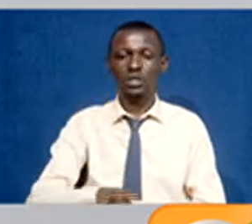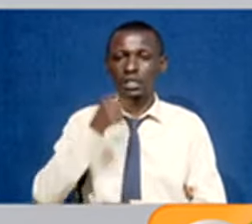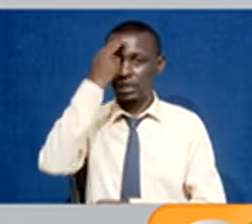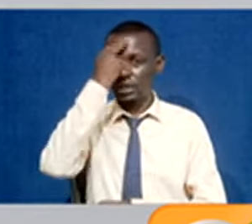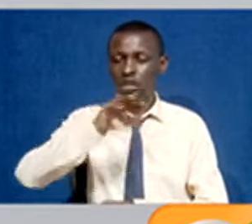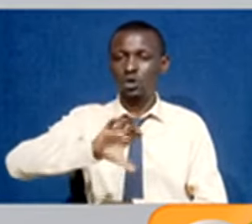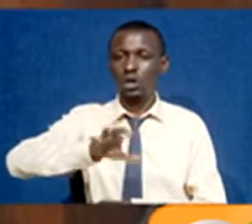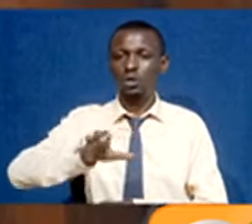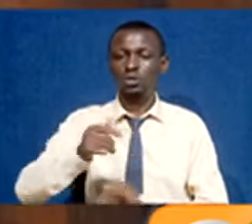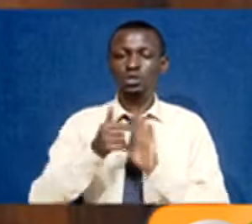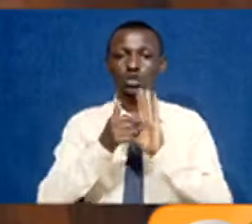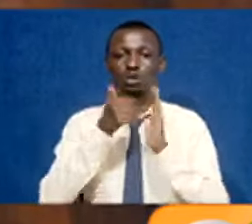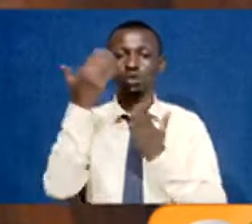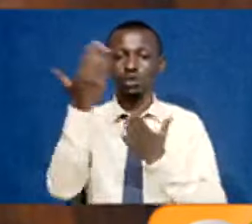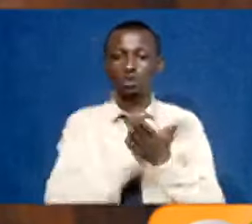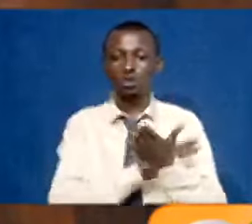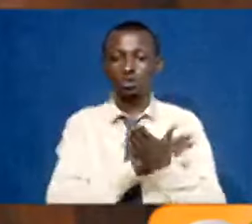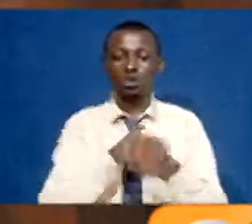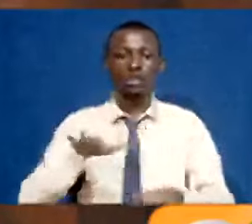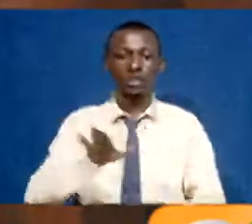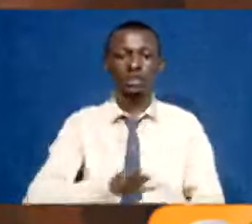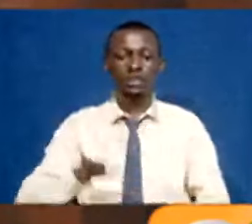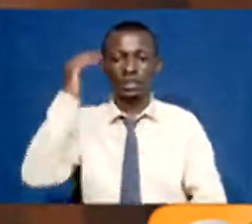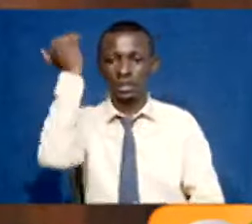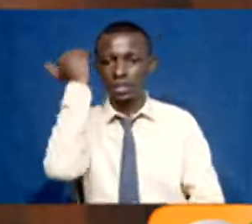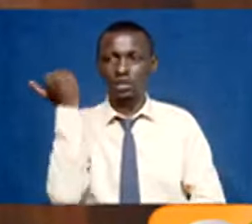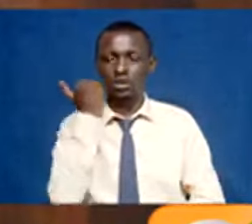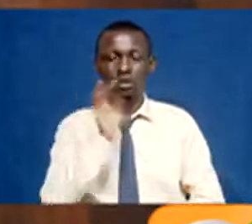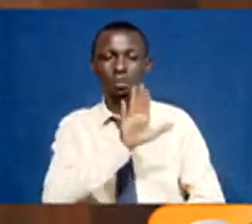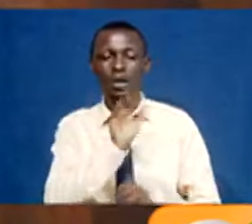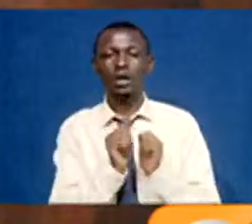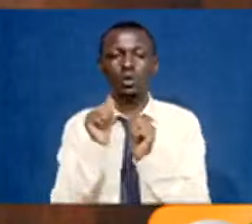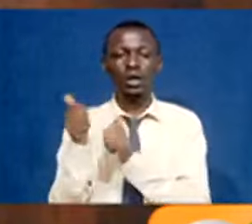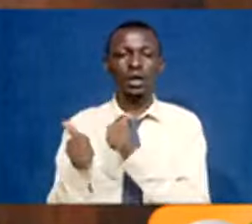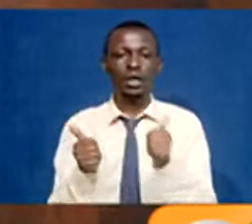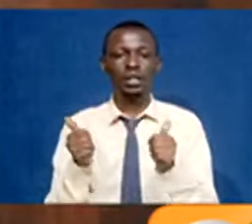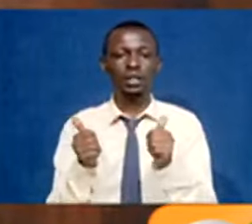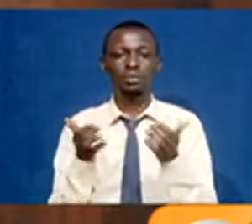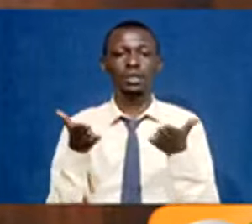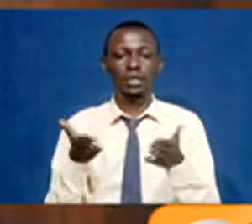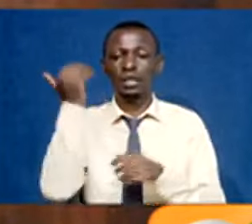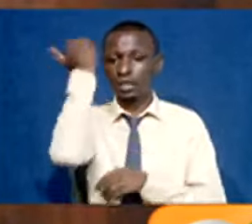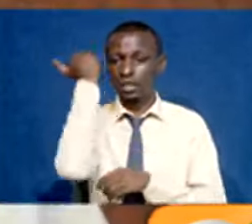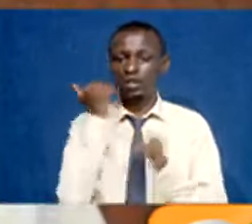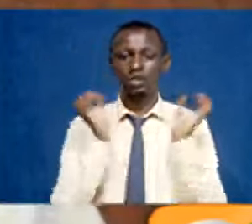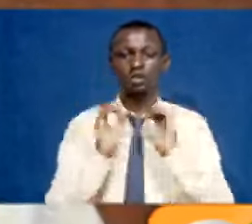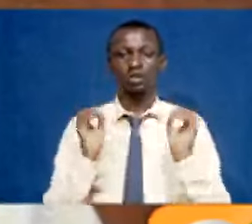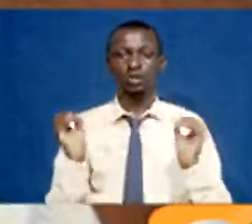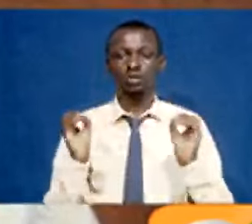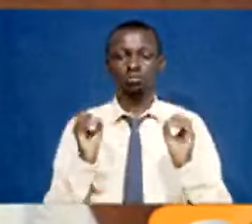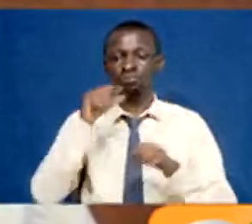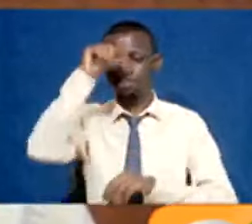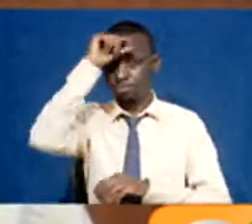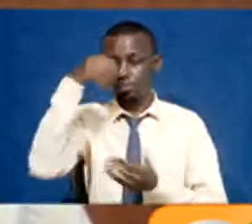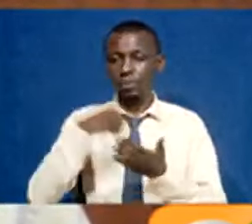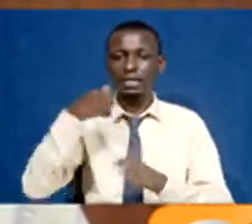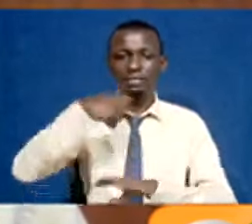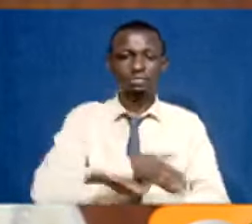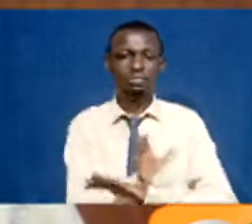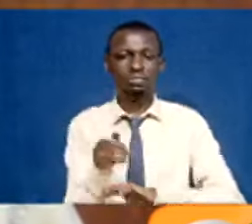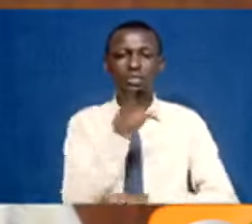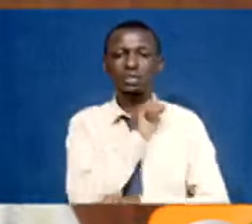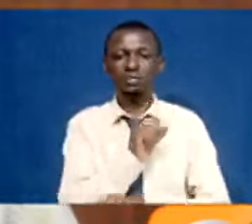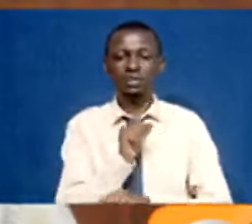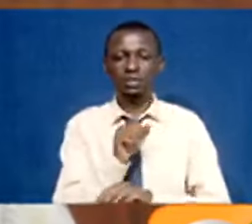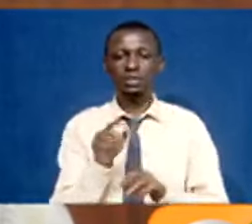to the documents from Milimani Law Court, Samoei, jointly with others who were not before the court, defrauded the government between the 10th